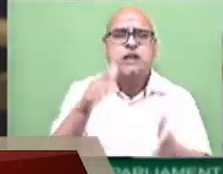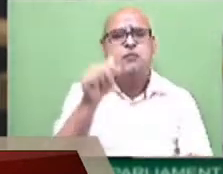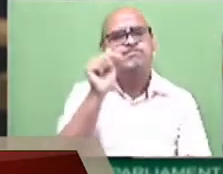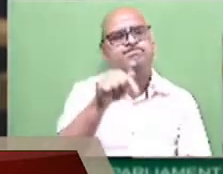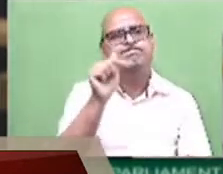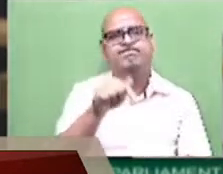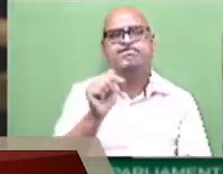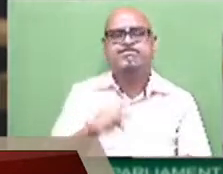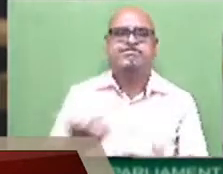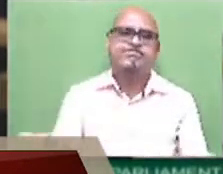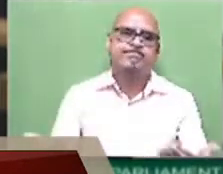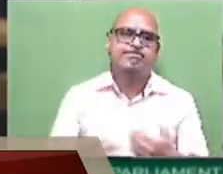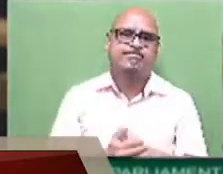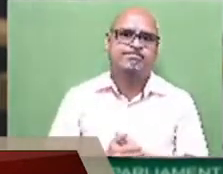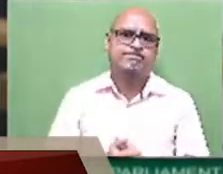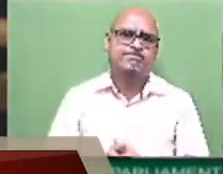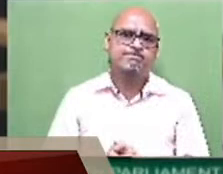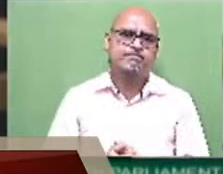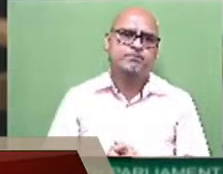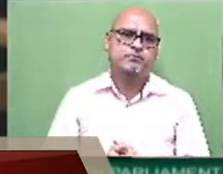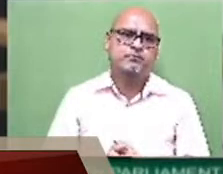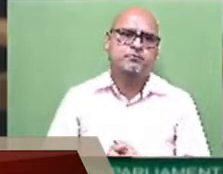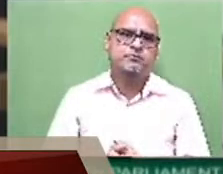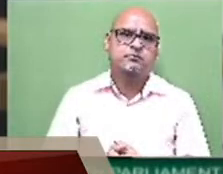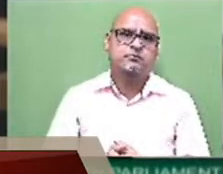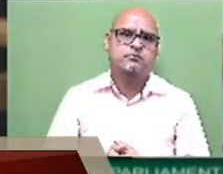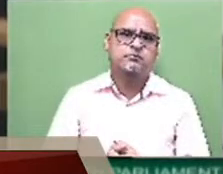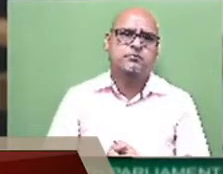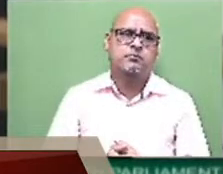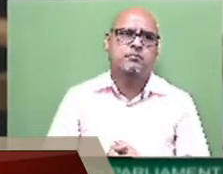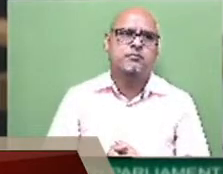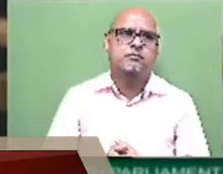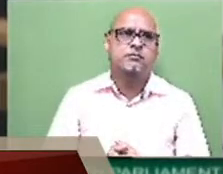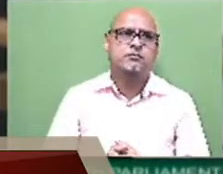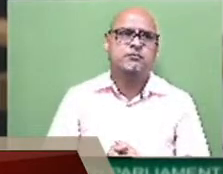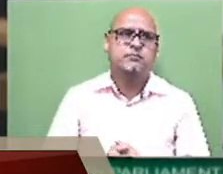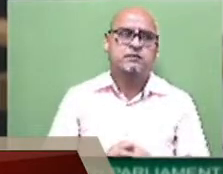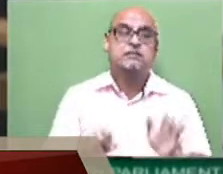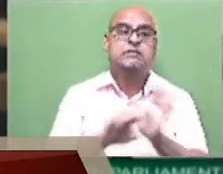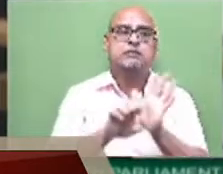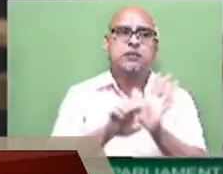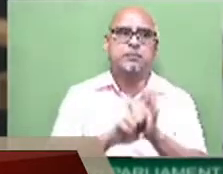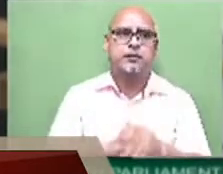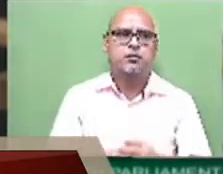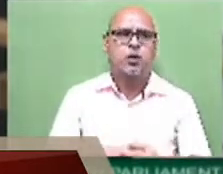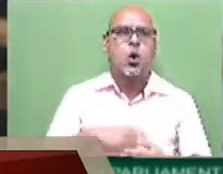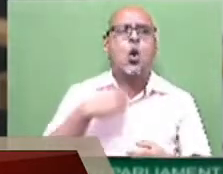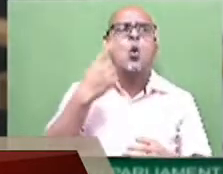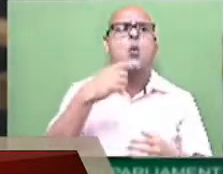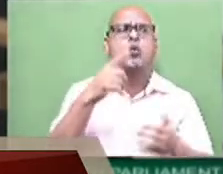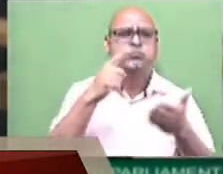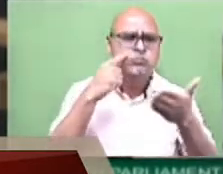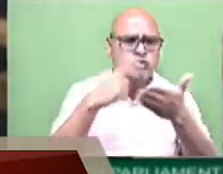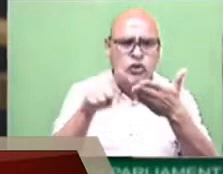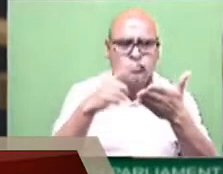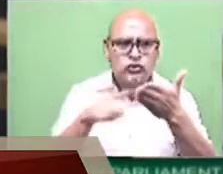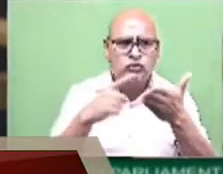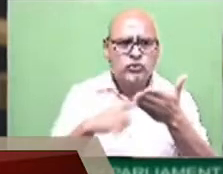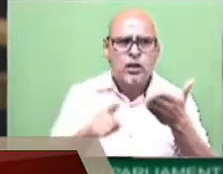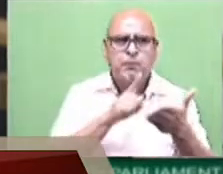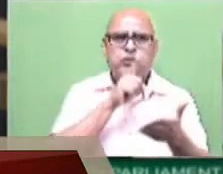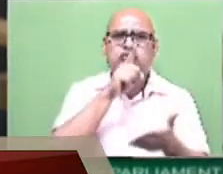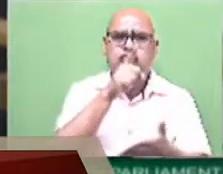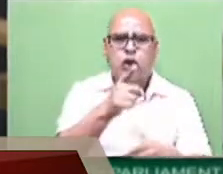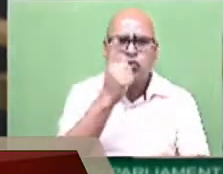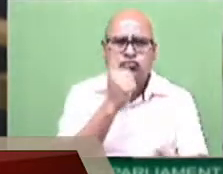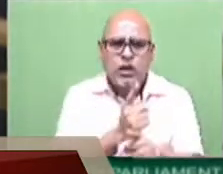There are actually no checks and balances in terms of the regulation. Every week you open an email and